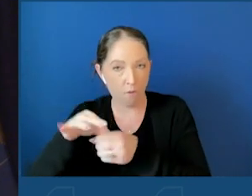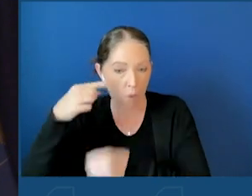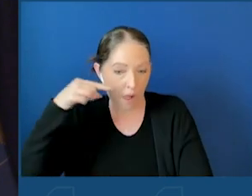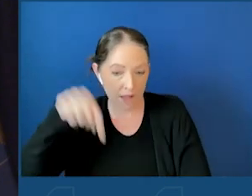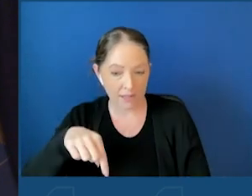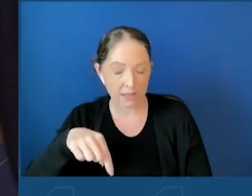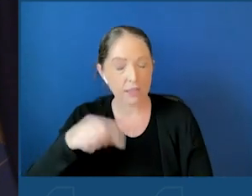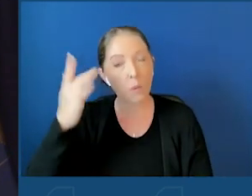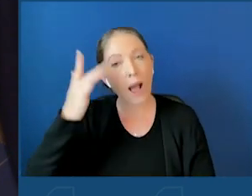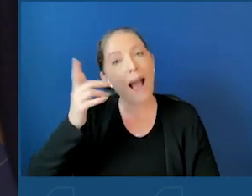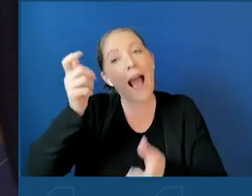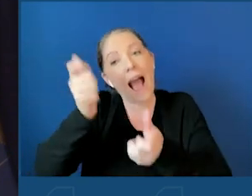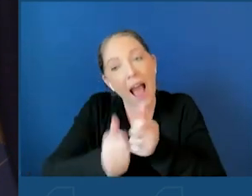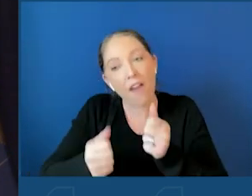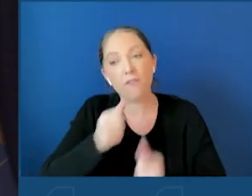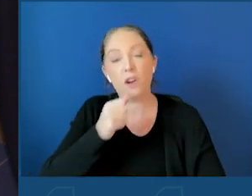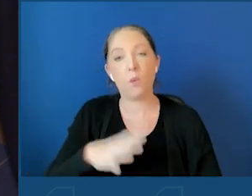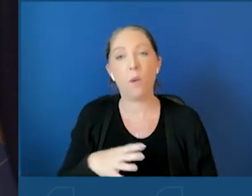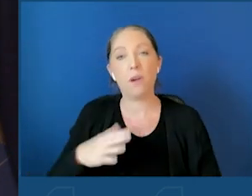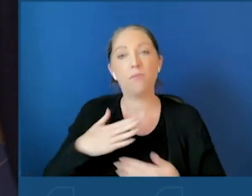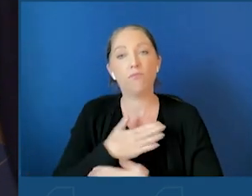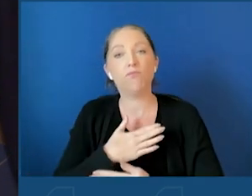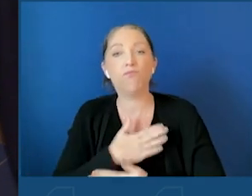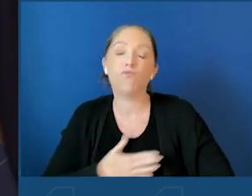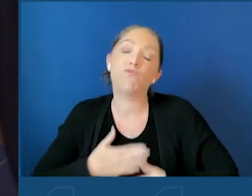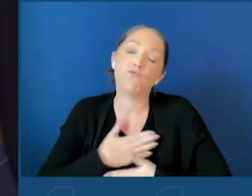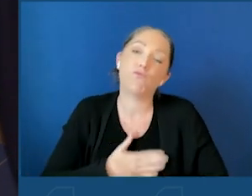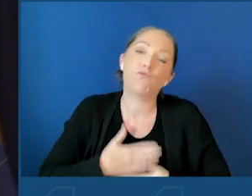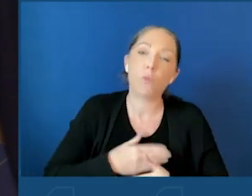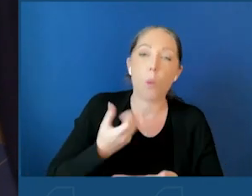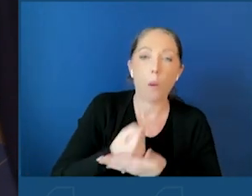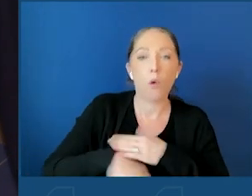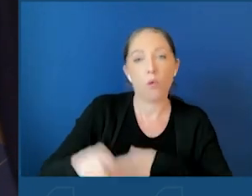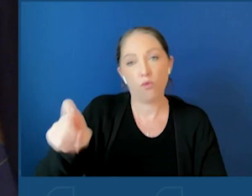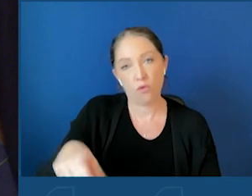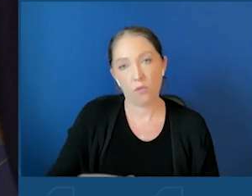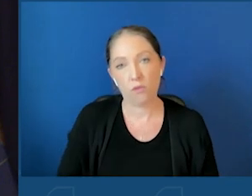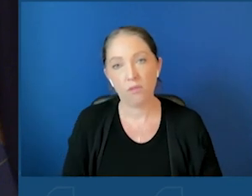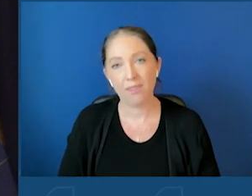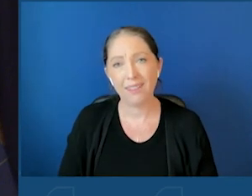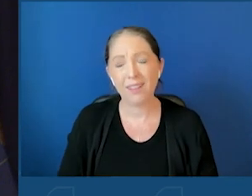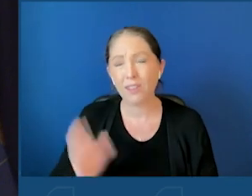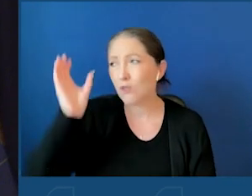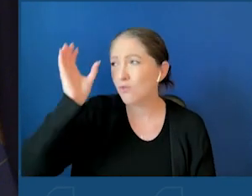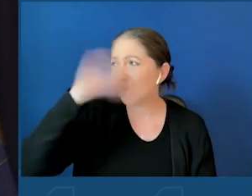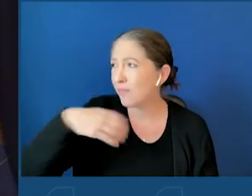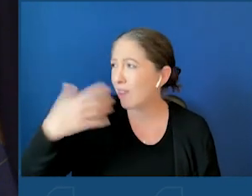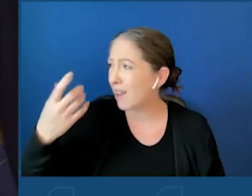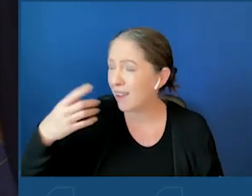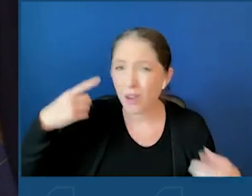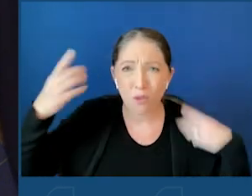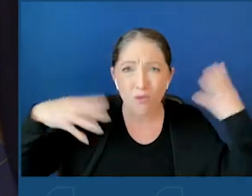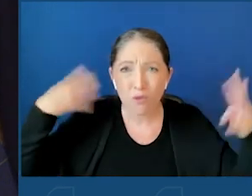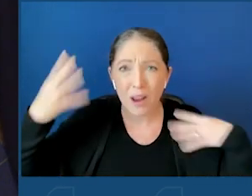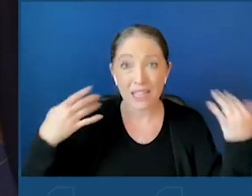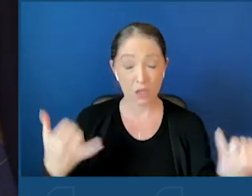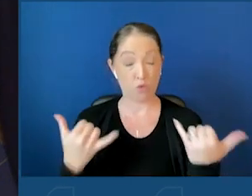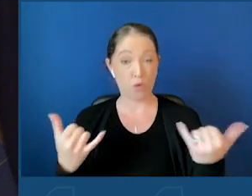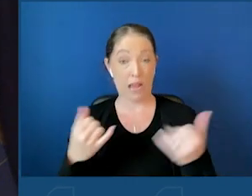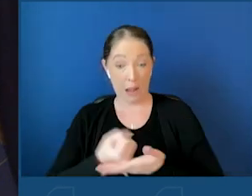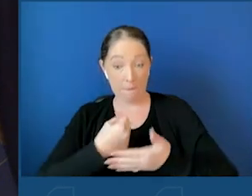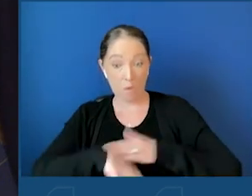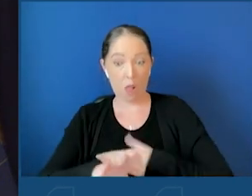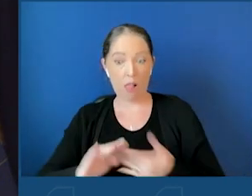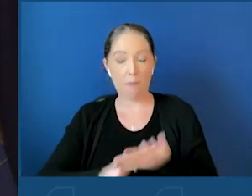deserves joy in birth. It's insane that today birthing is a business, and that we're